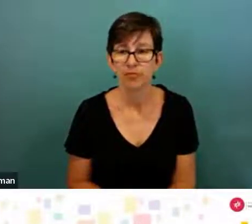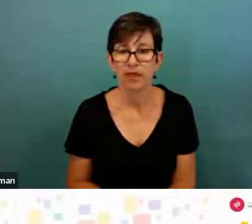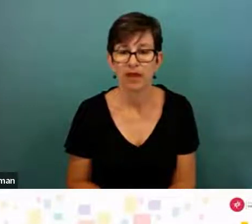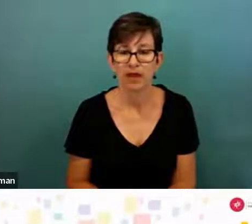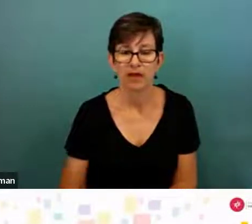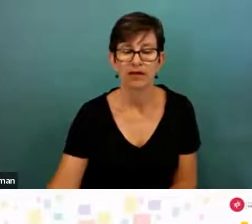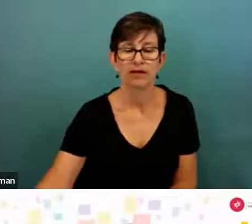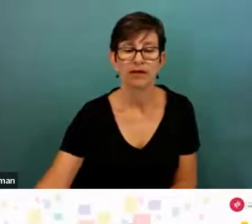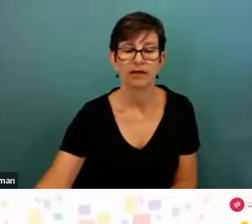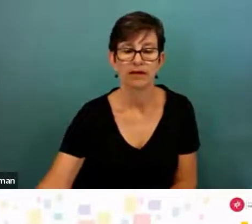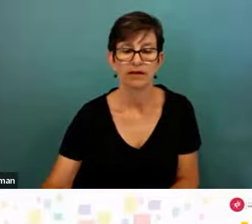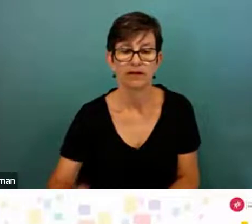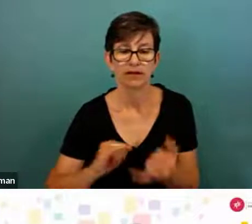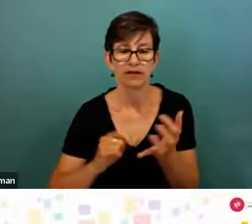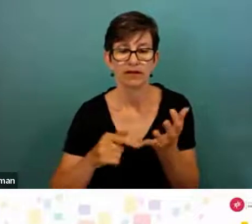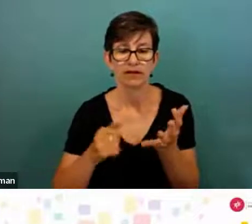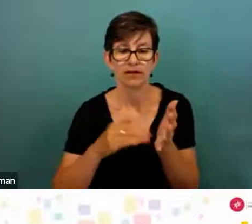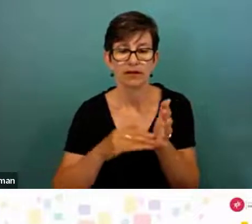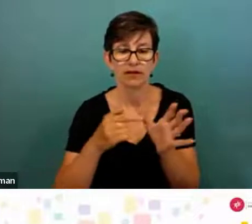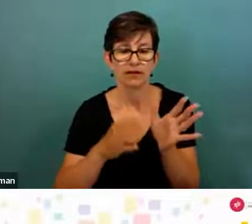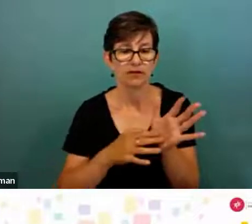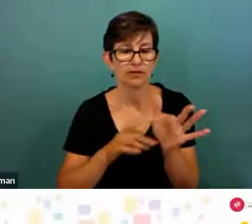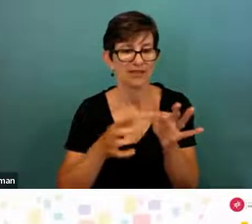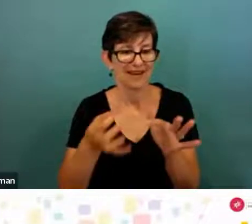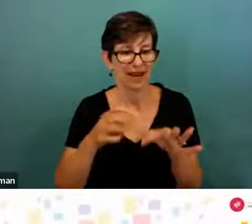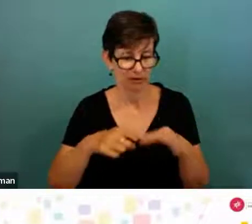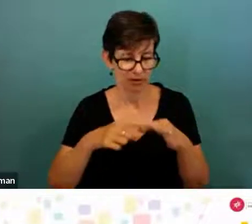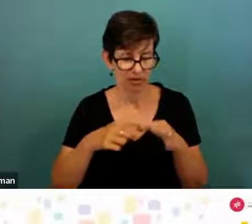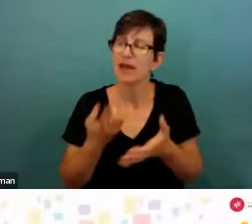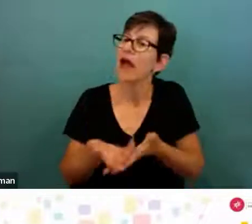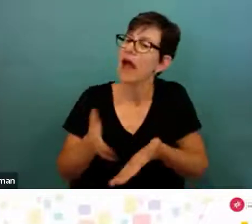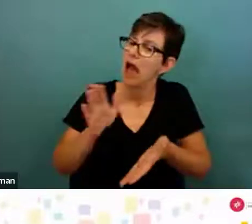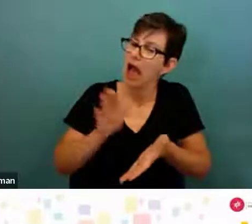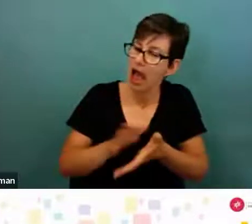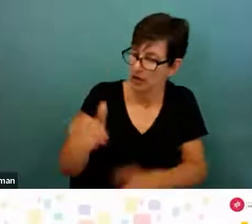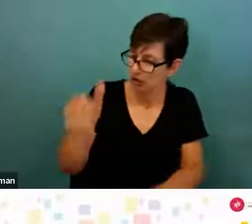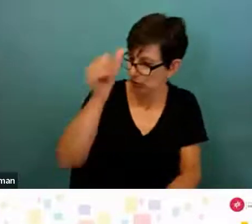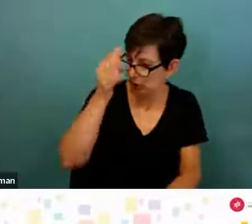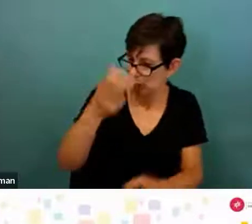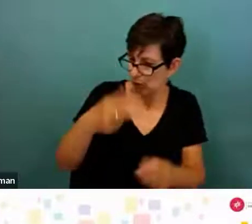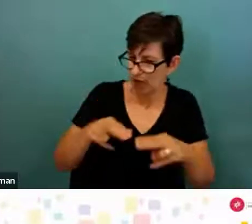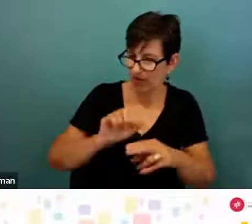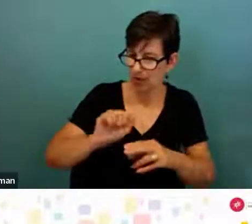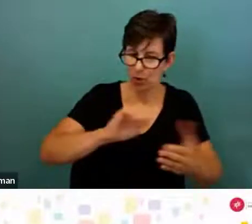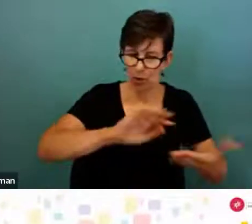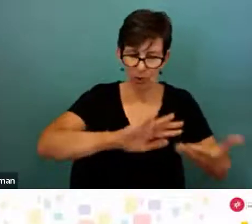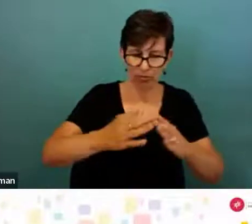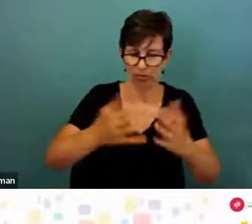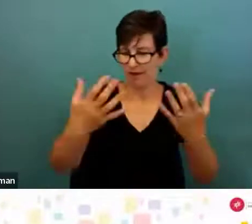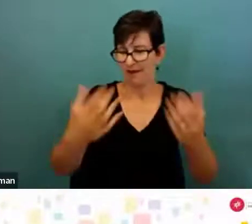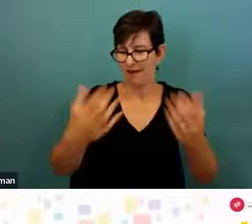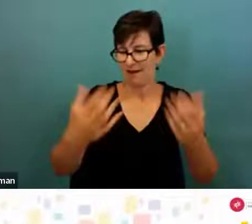Suzanne has asked a very good question. How do you discover if there is a need in your community?